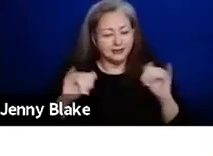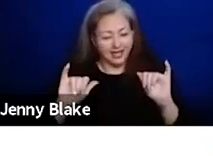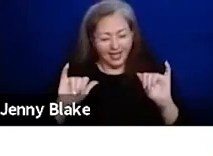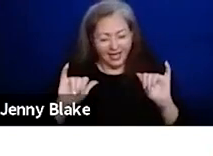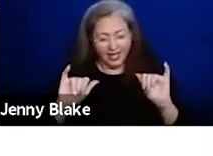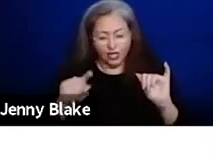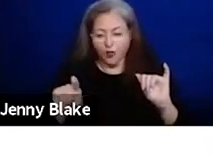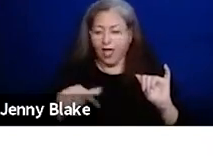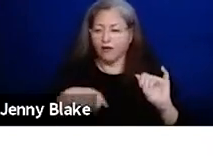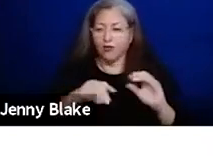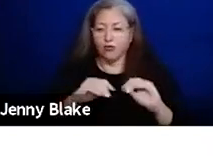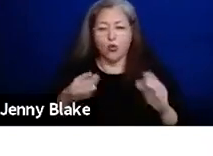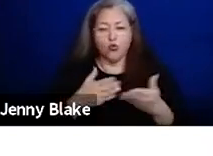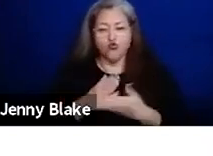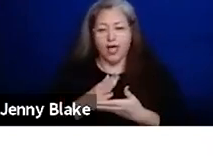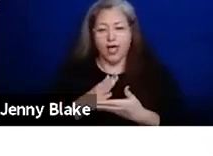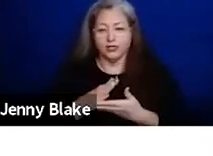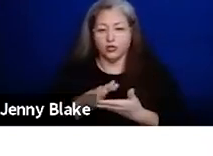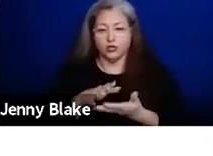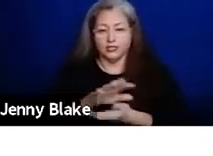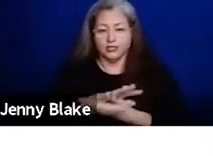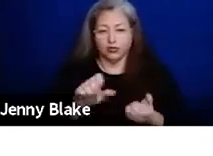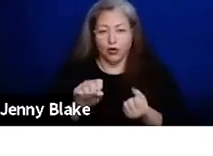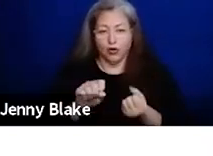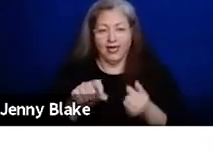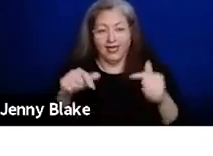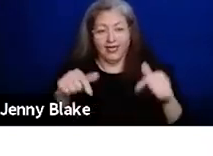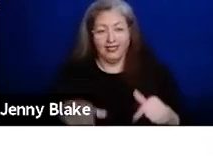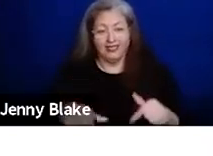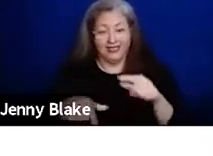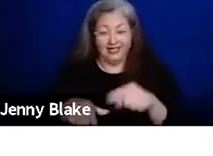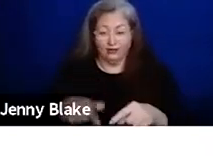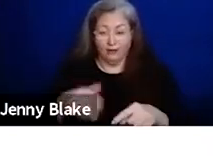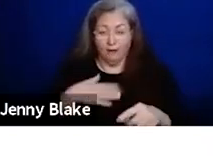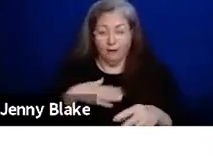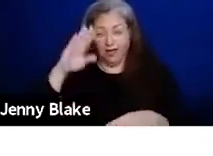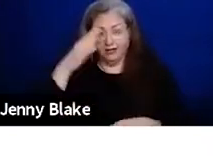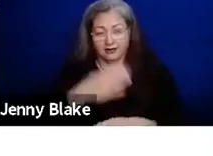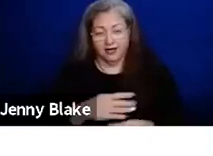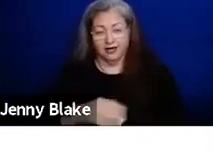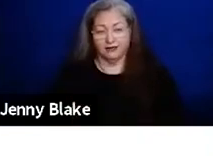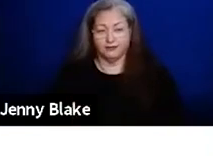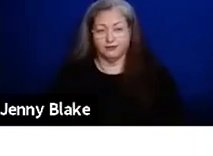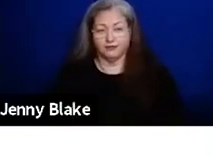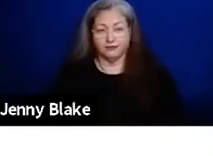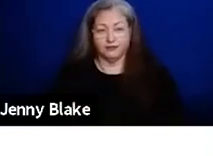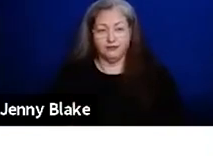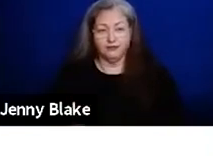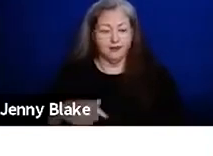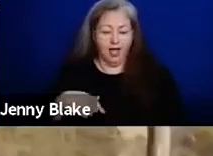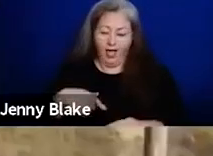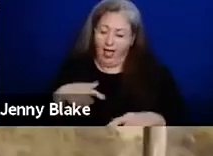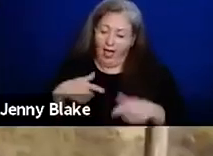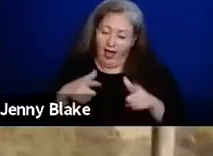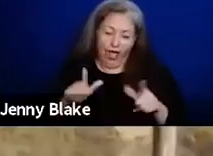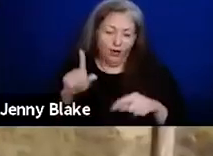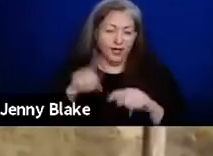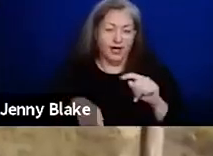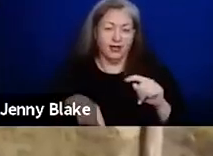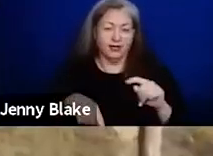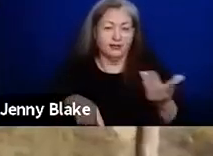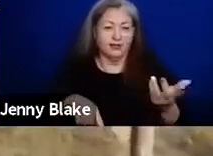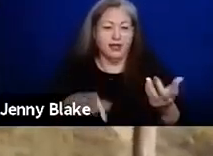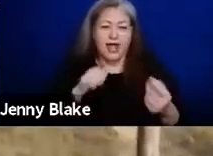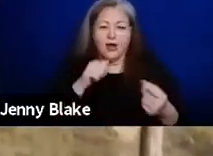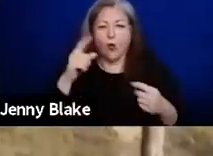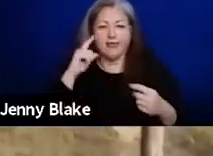to destroy them. Here, this is my son, and I can't allow it. I don't think it's